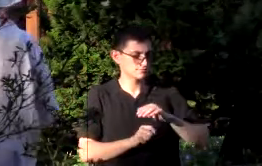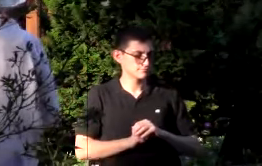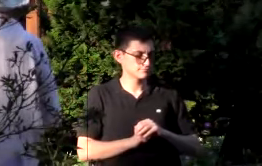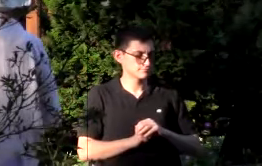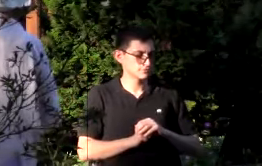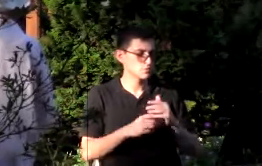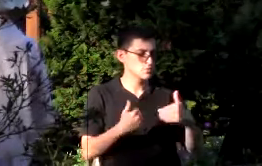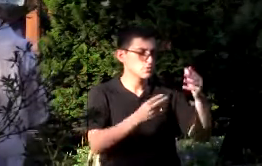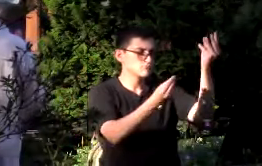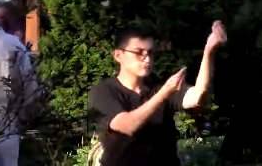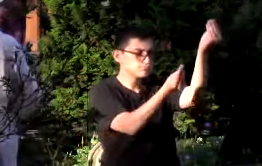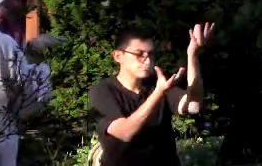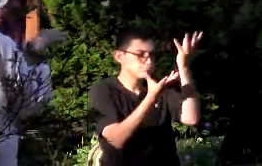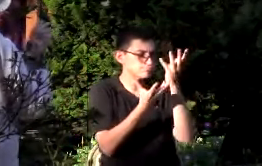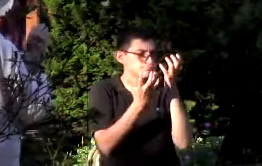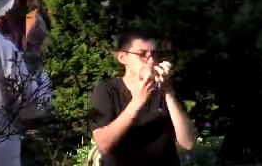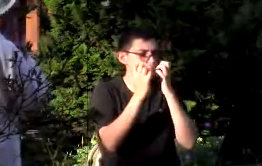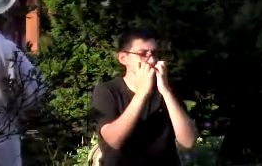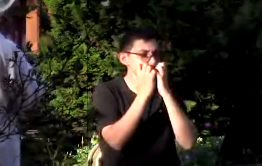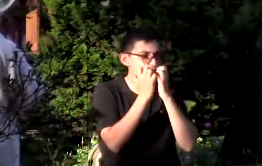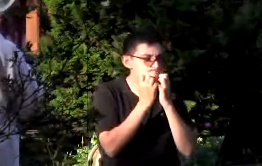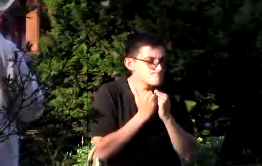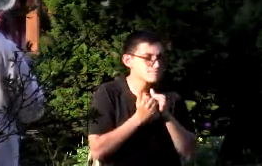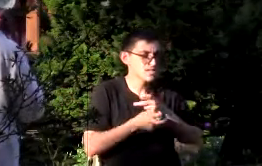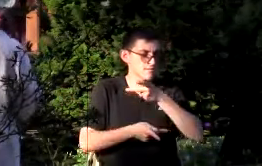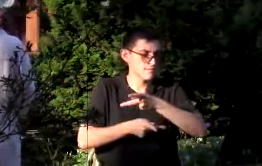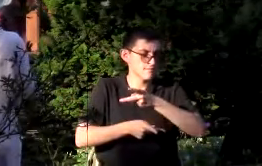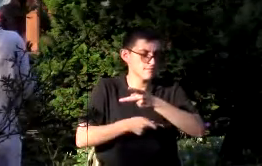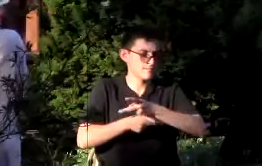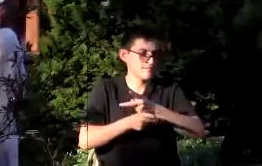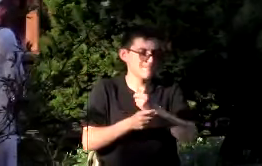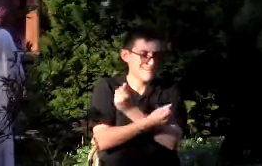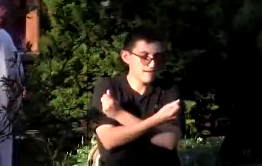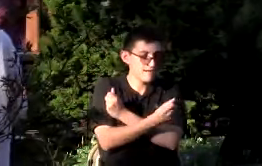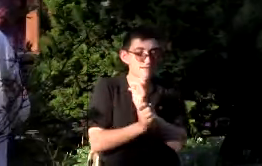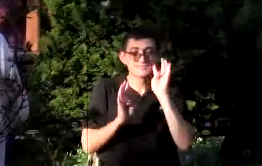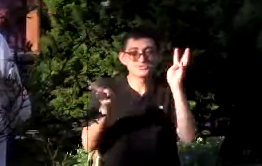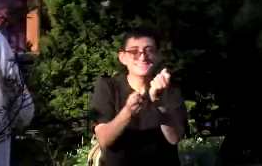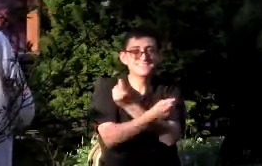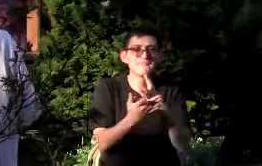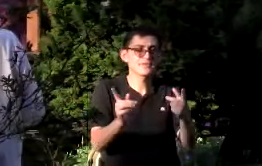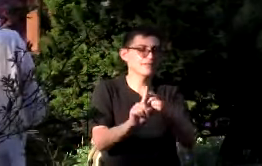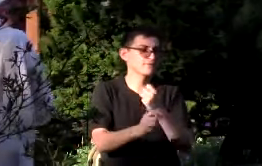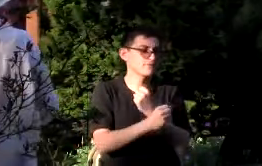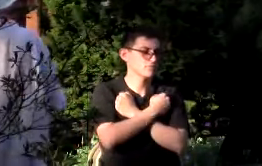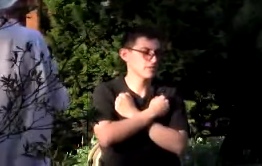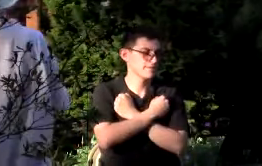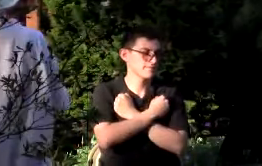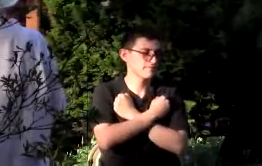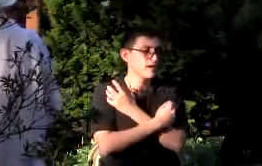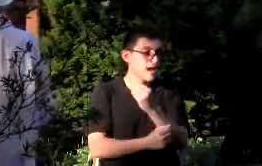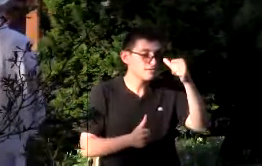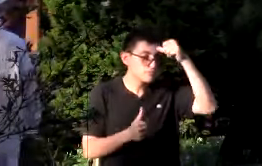Vekone Hakol, Vizocher Haze Avot Vimahot, Mebigila Livne